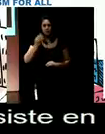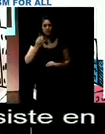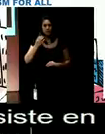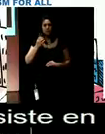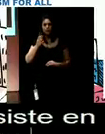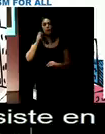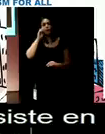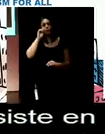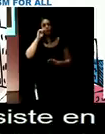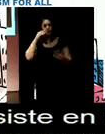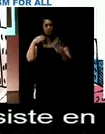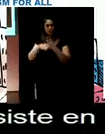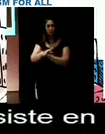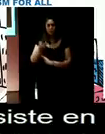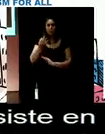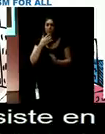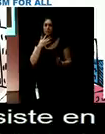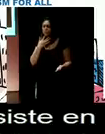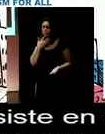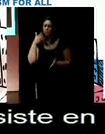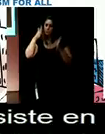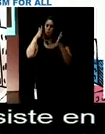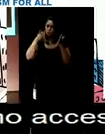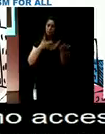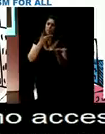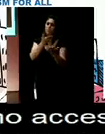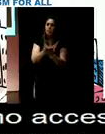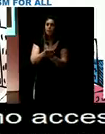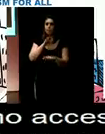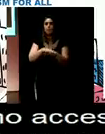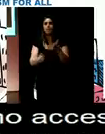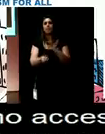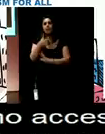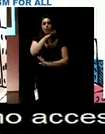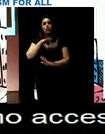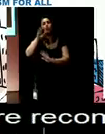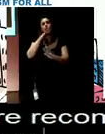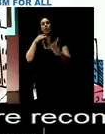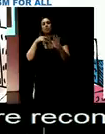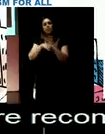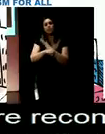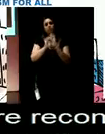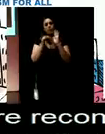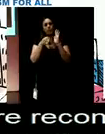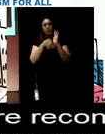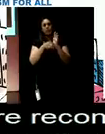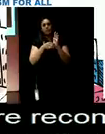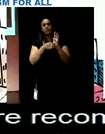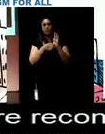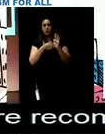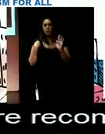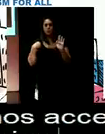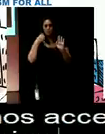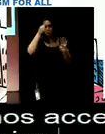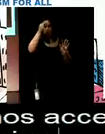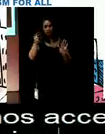of accessible tourism, and they suggest recommendations to create accessible destinations according to the